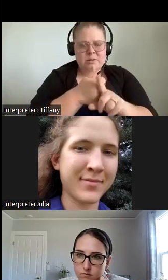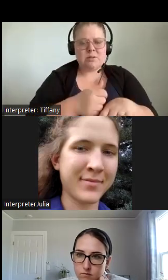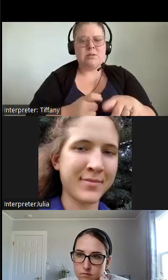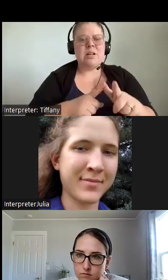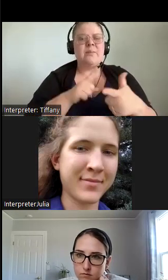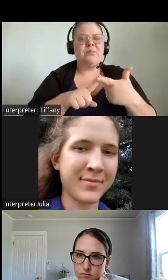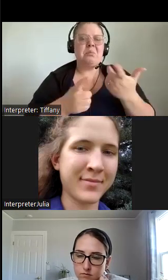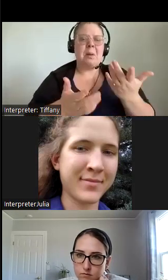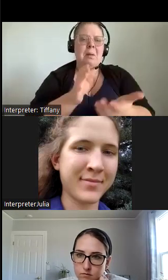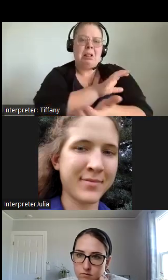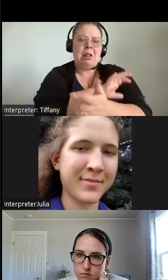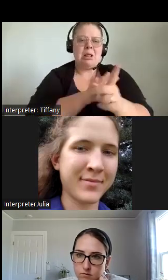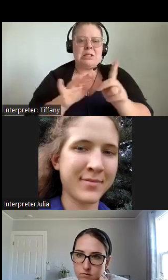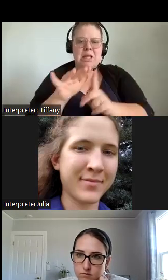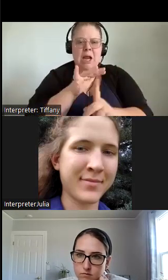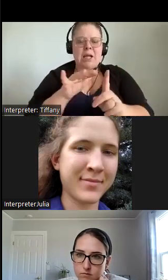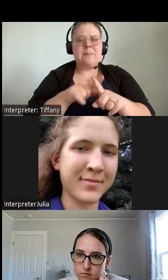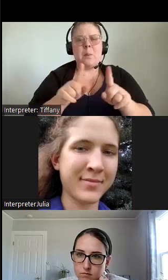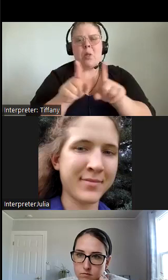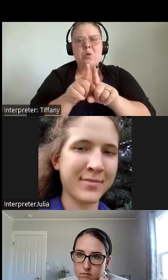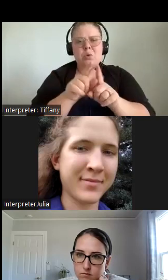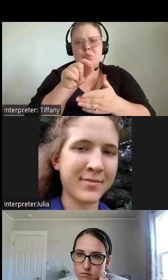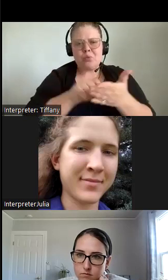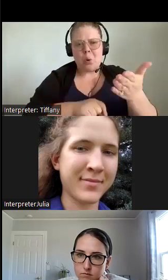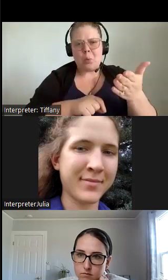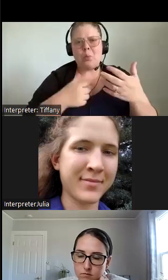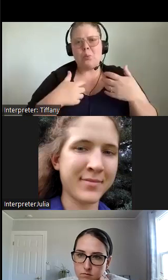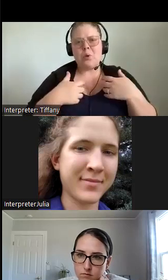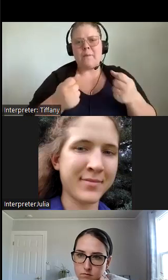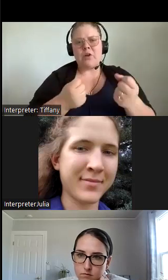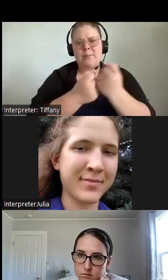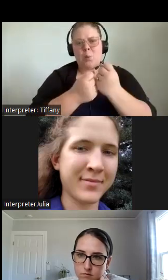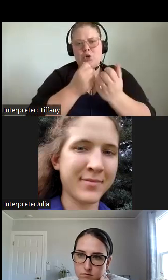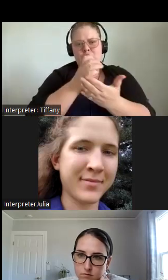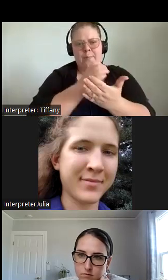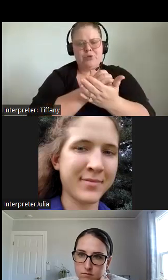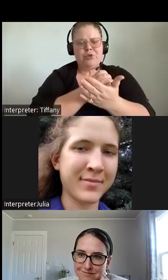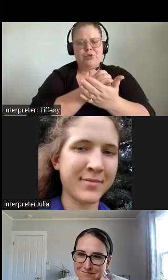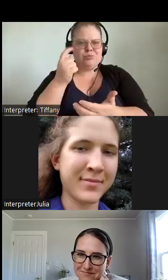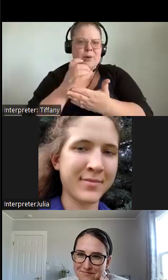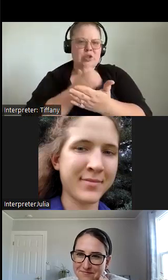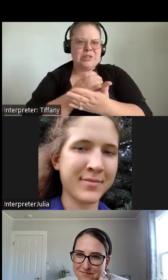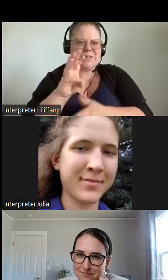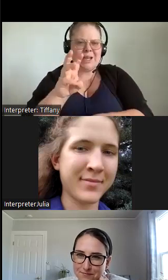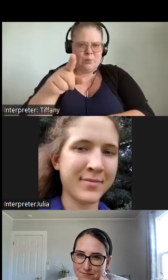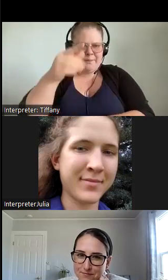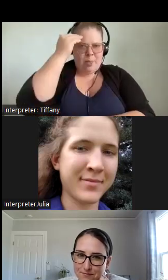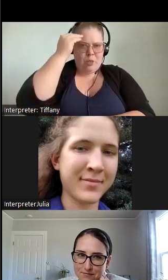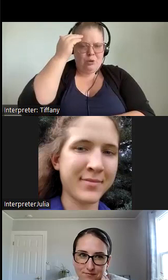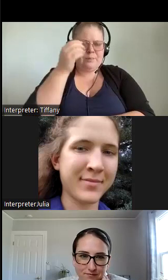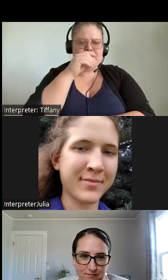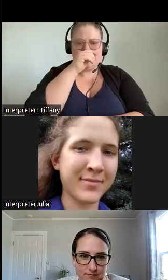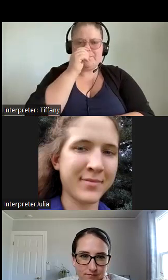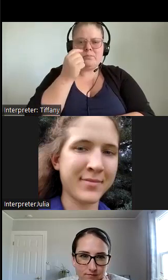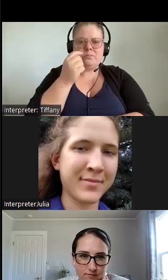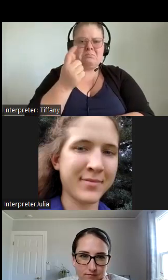clinical setting, but we also wrote the recovery supports chapter 6, which I know you're very familiar with.